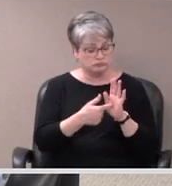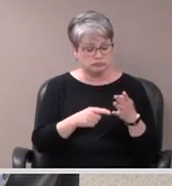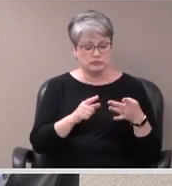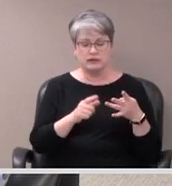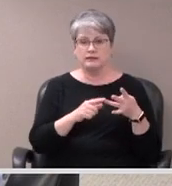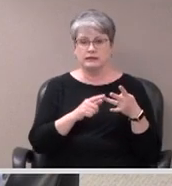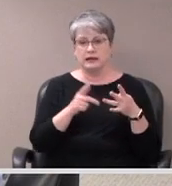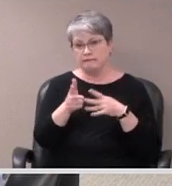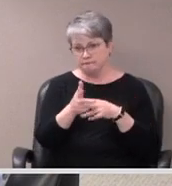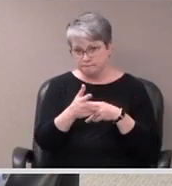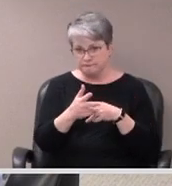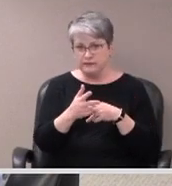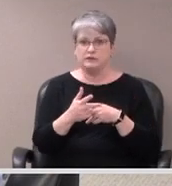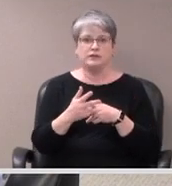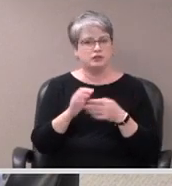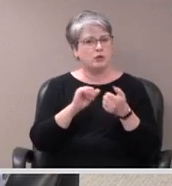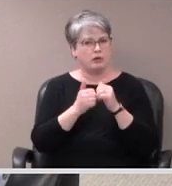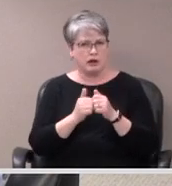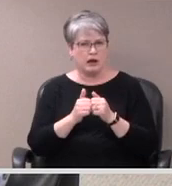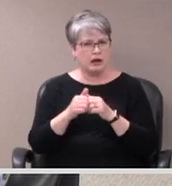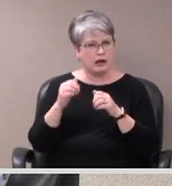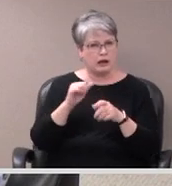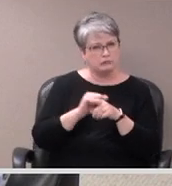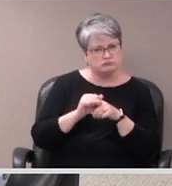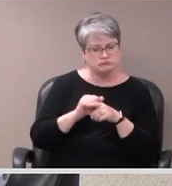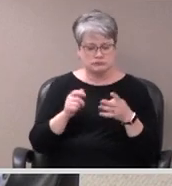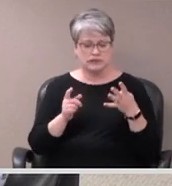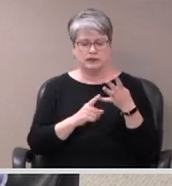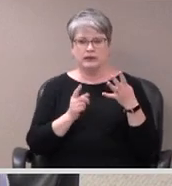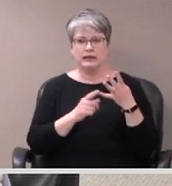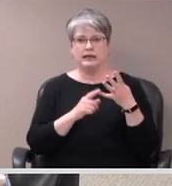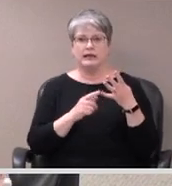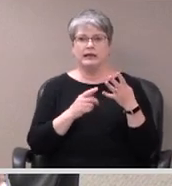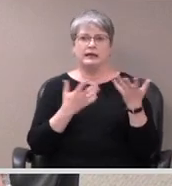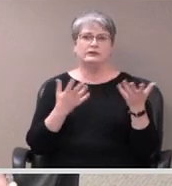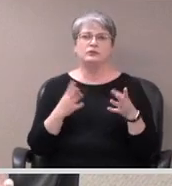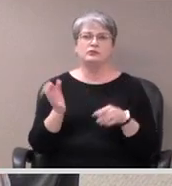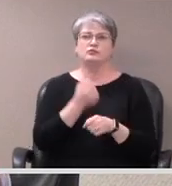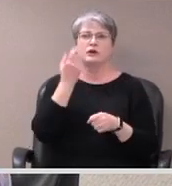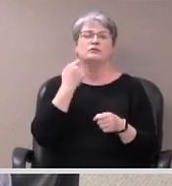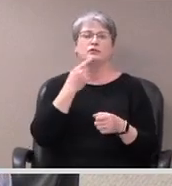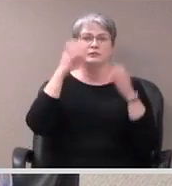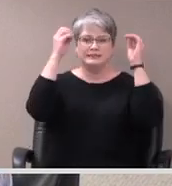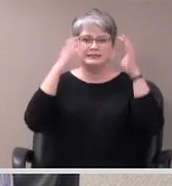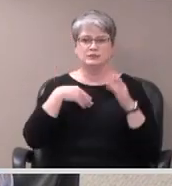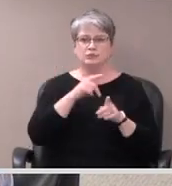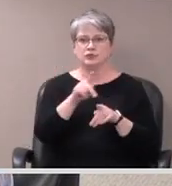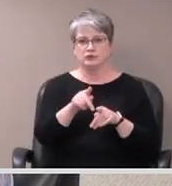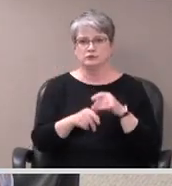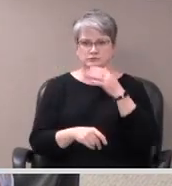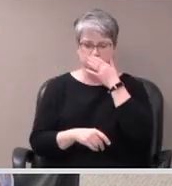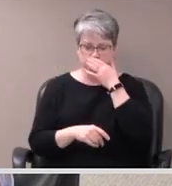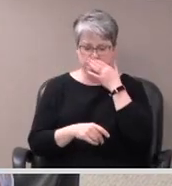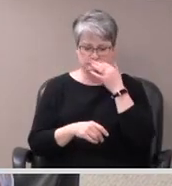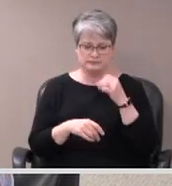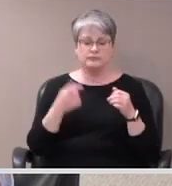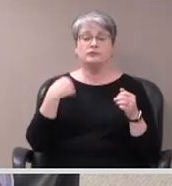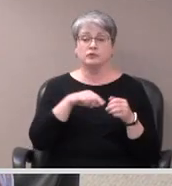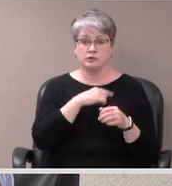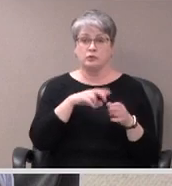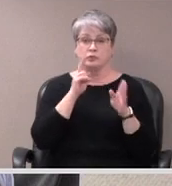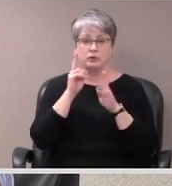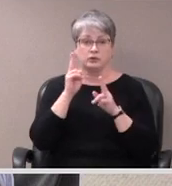and analysis of teaching practice, and accomplishments as a teaching professional. We will honor each of these